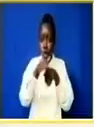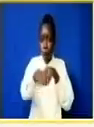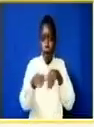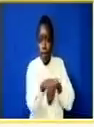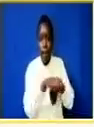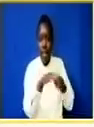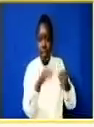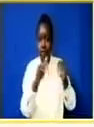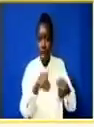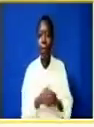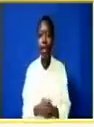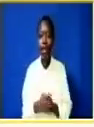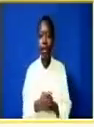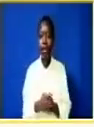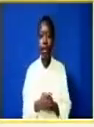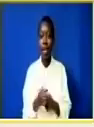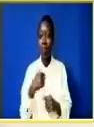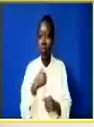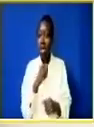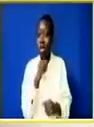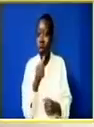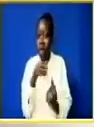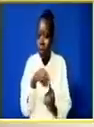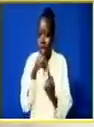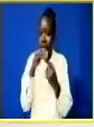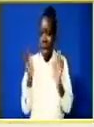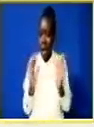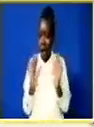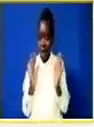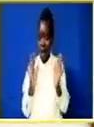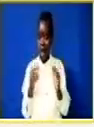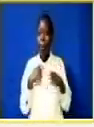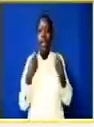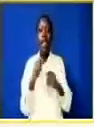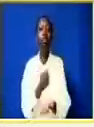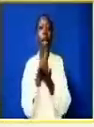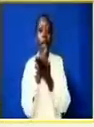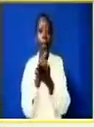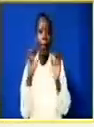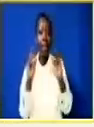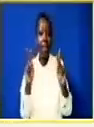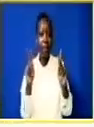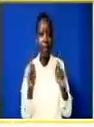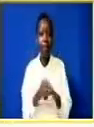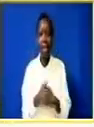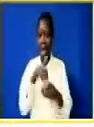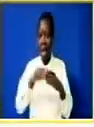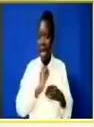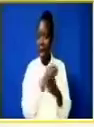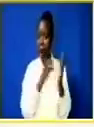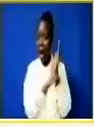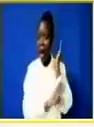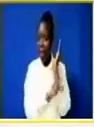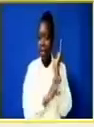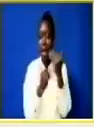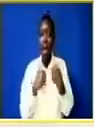Slopy area farming. Okay. I ain't targeting you. No, I'm just trying to help. Okay. You know, okay. In our country, mm. there